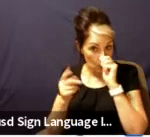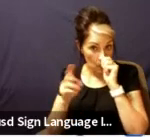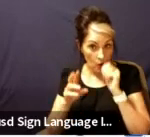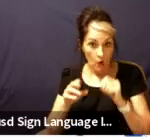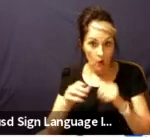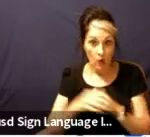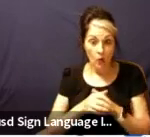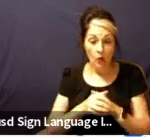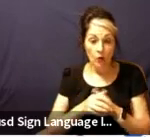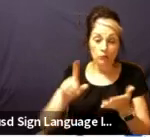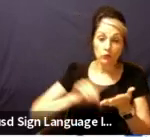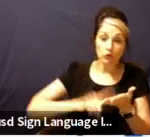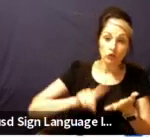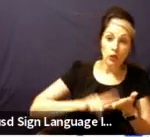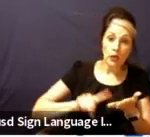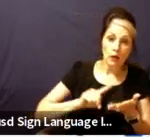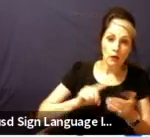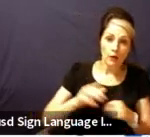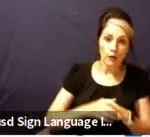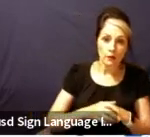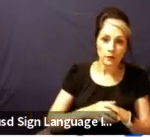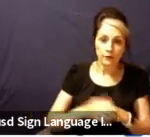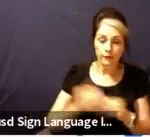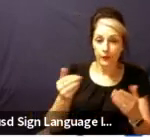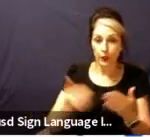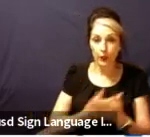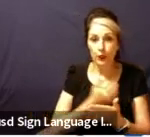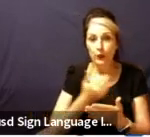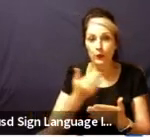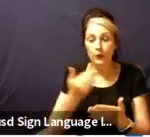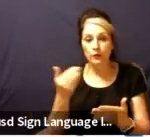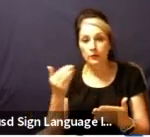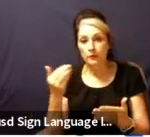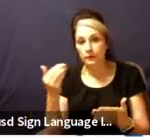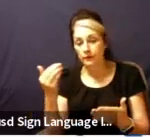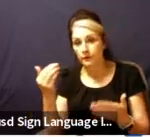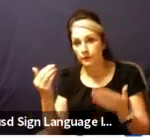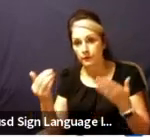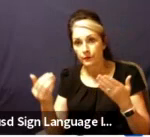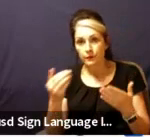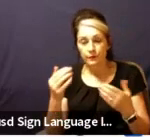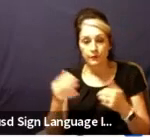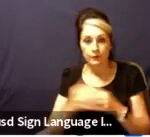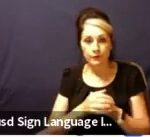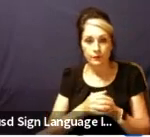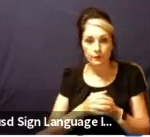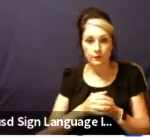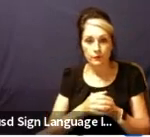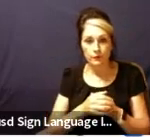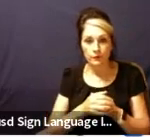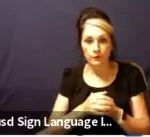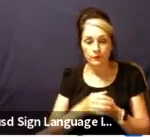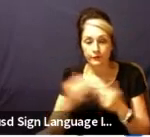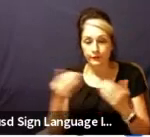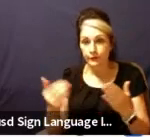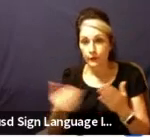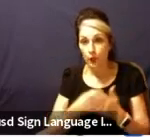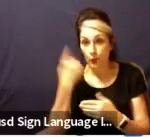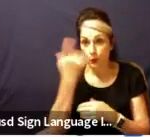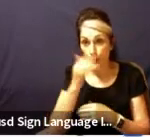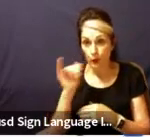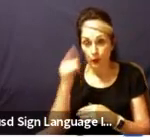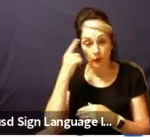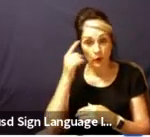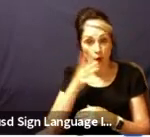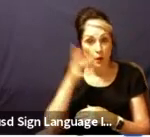out the um, new um, um, new look for the